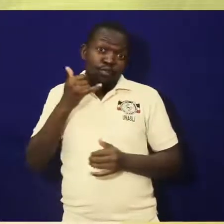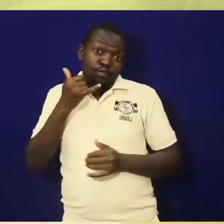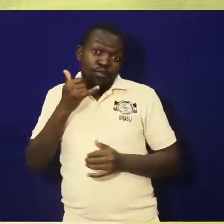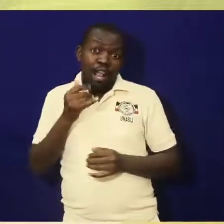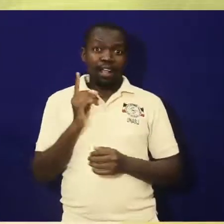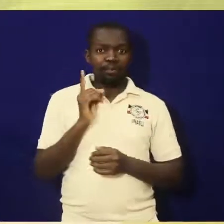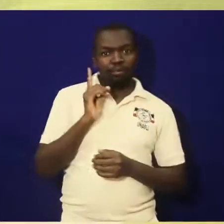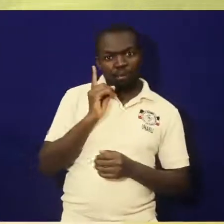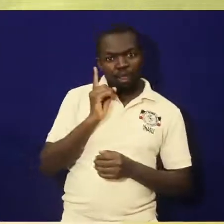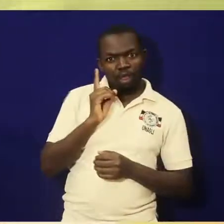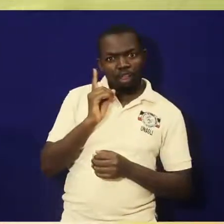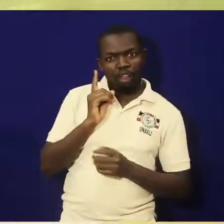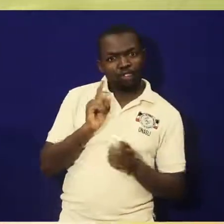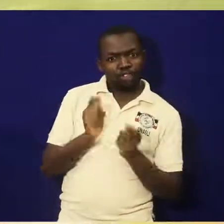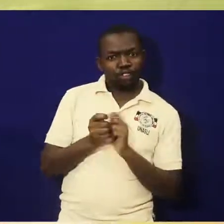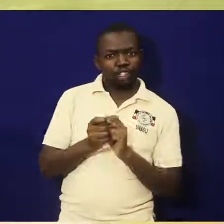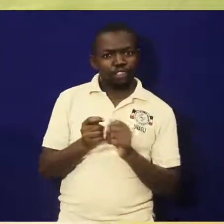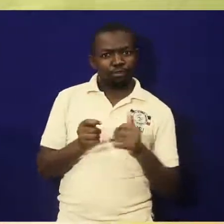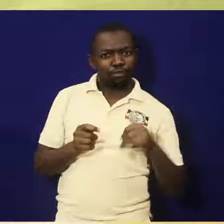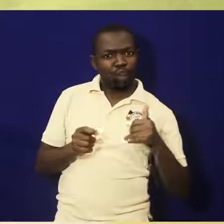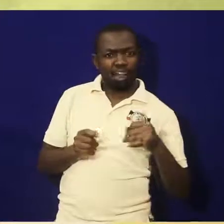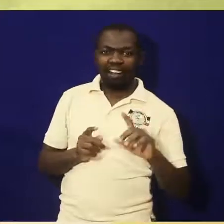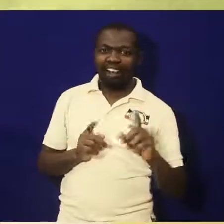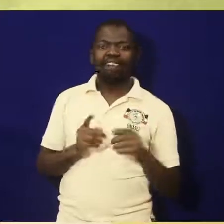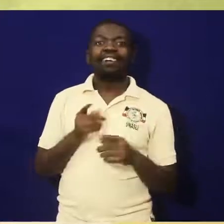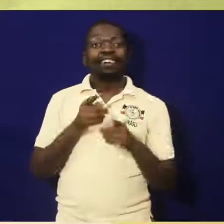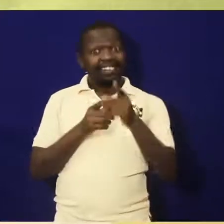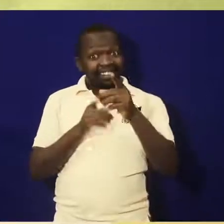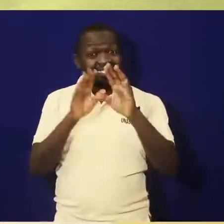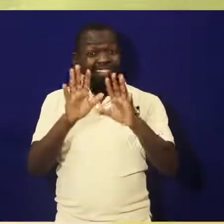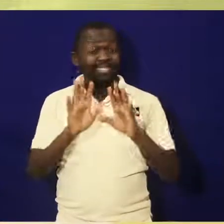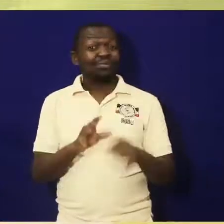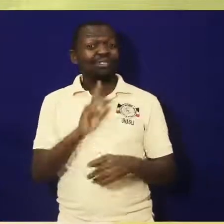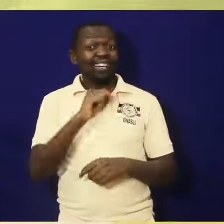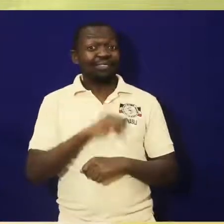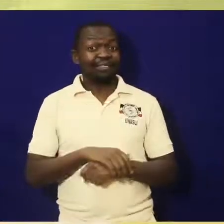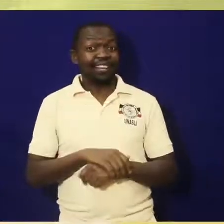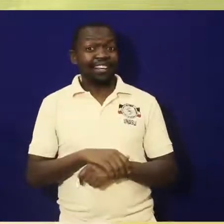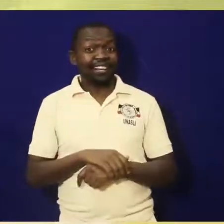phones. That's wonderful. That's wonderful.